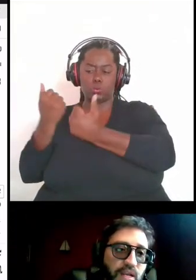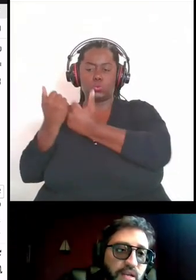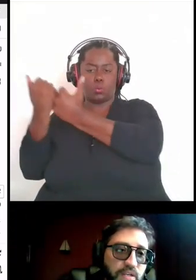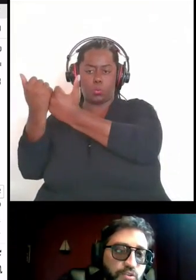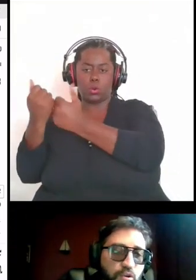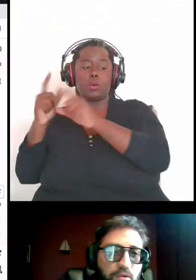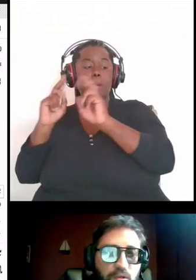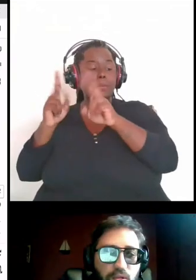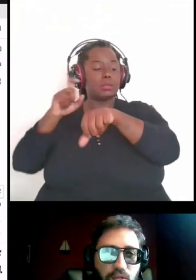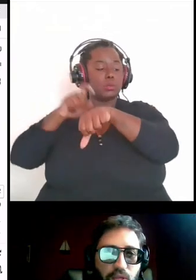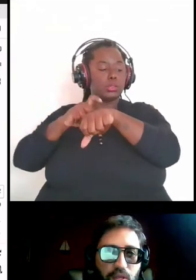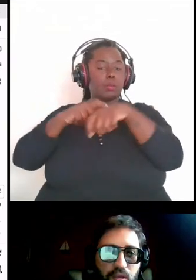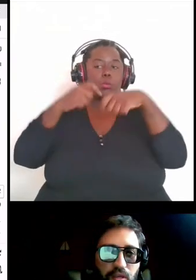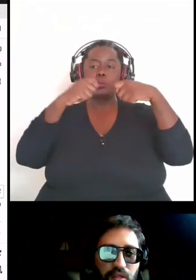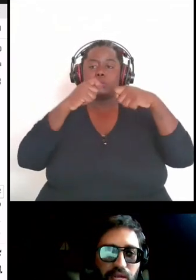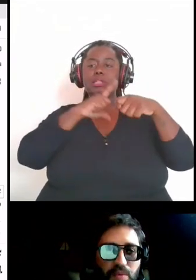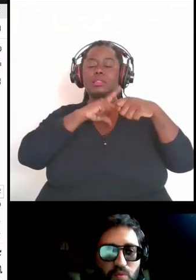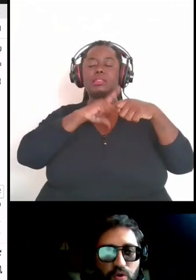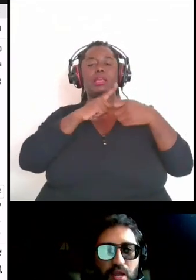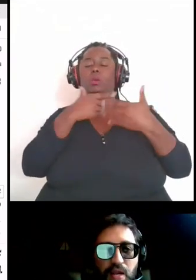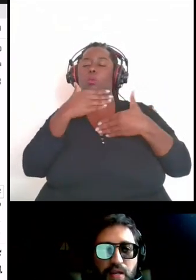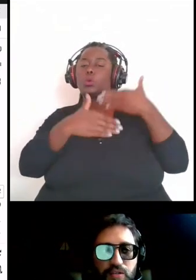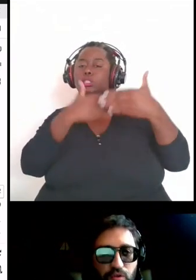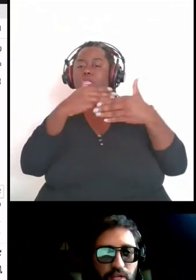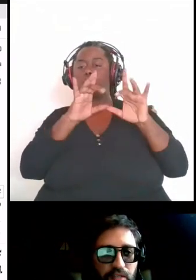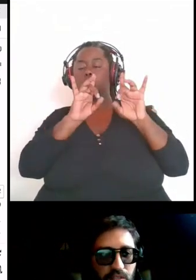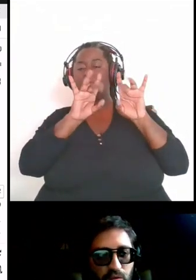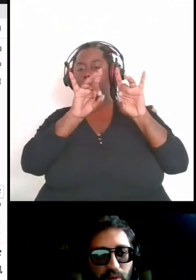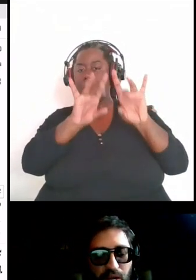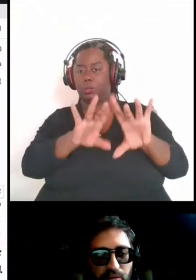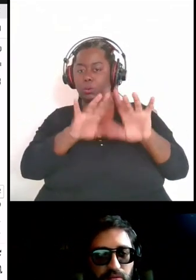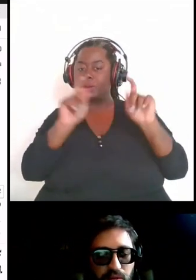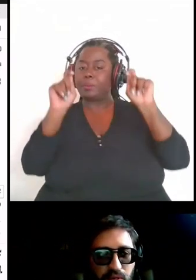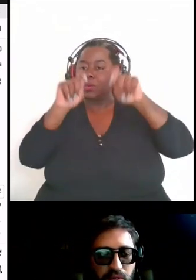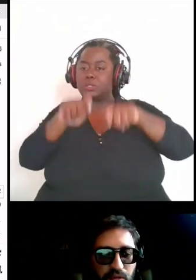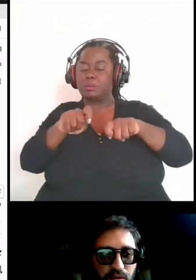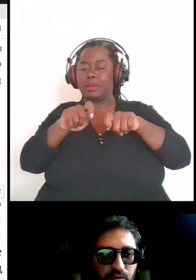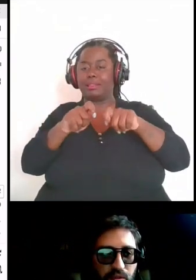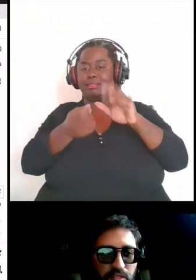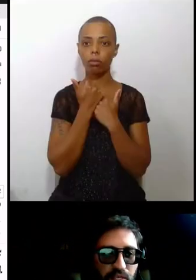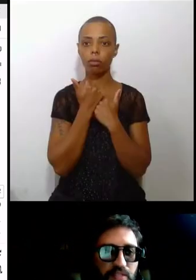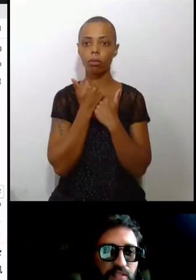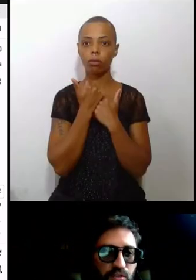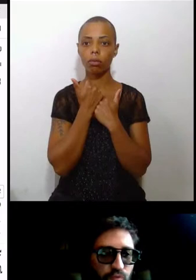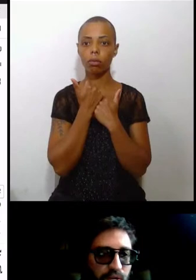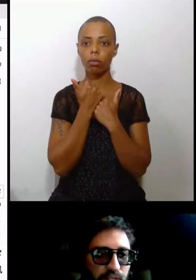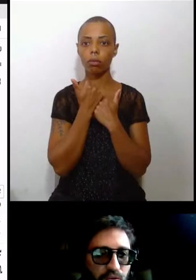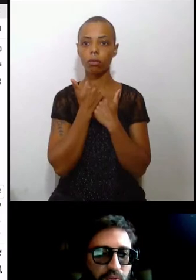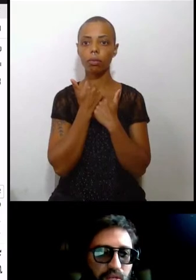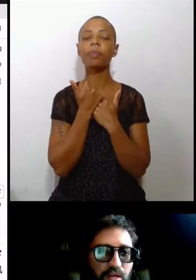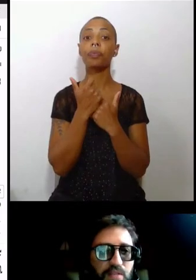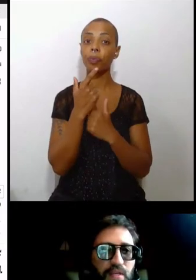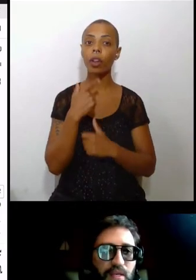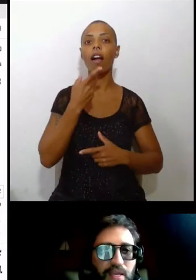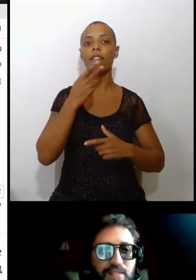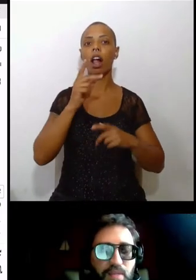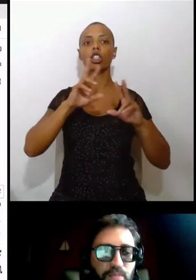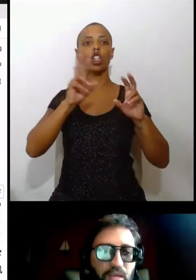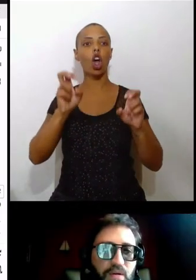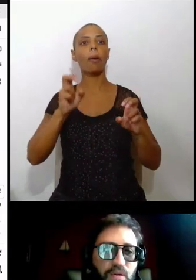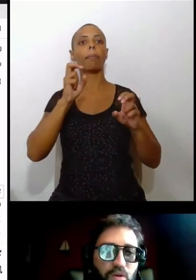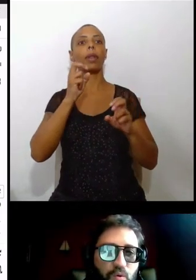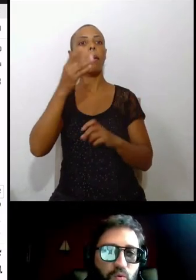material to support us but also a technical process to allow these Works to come into being